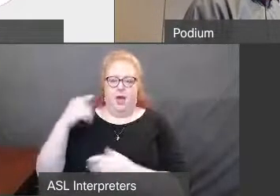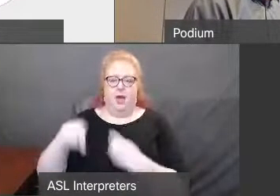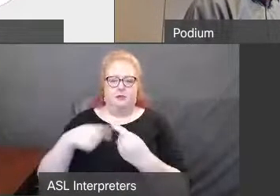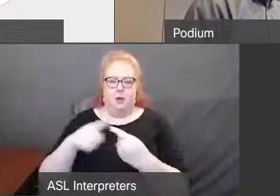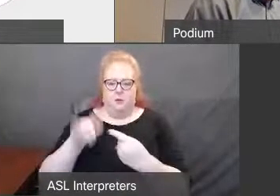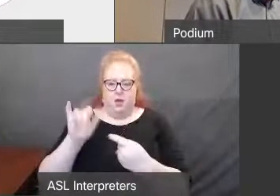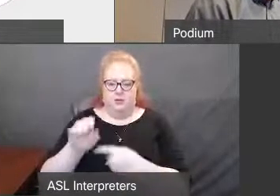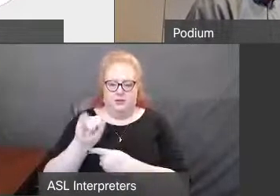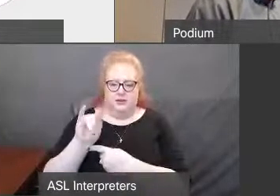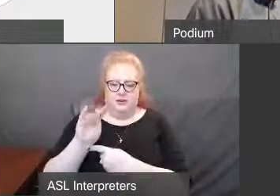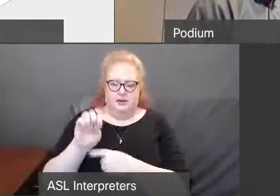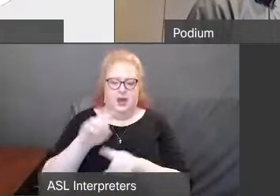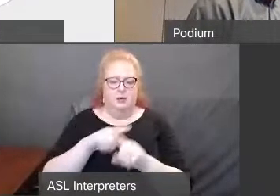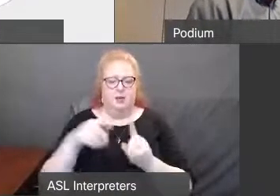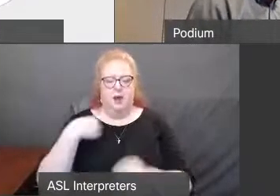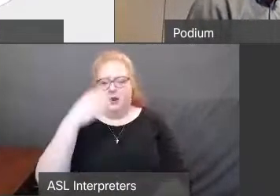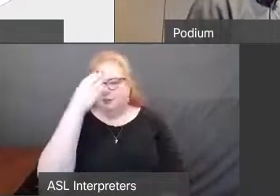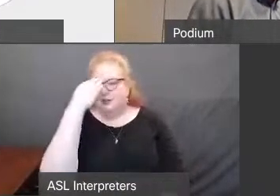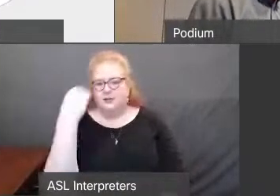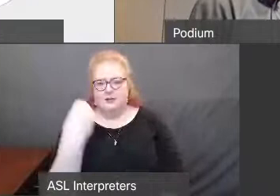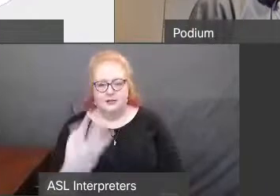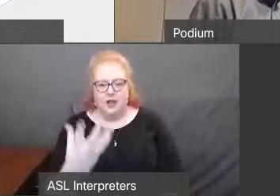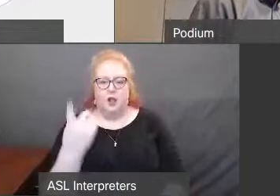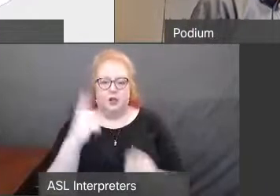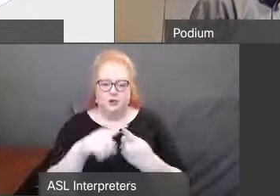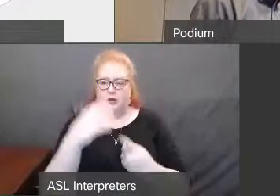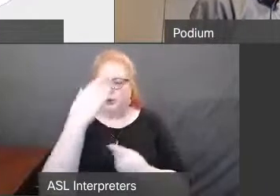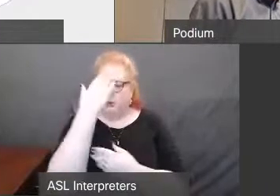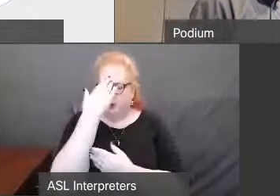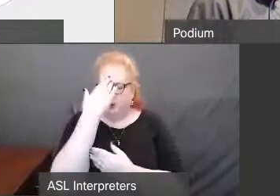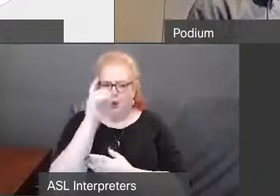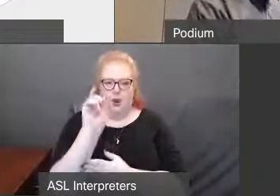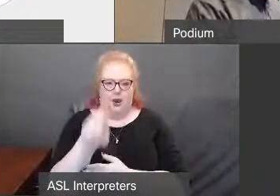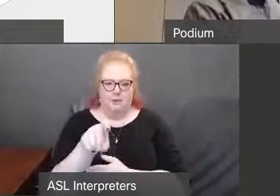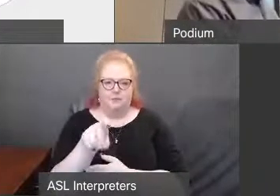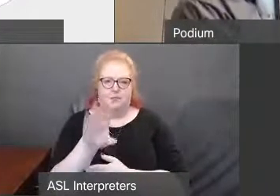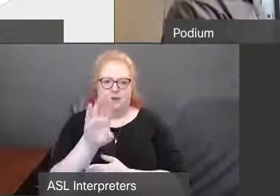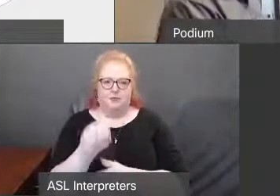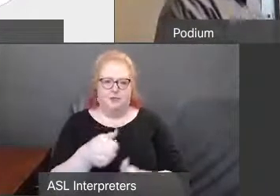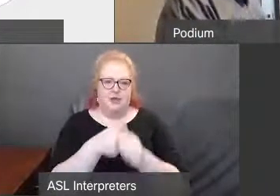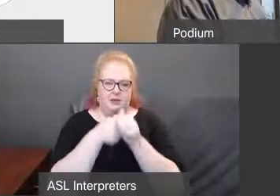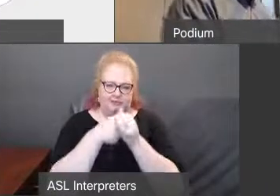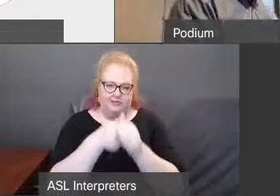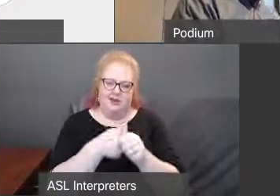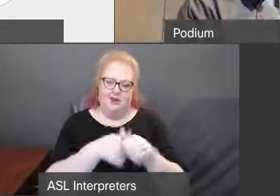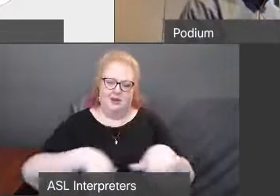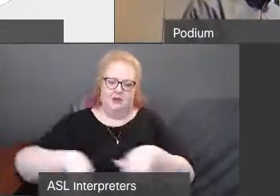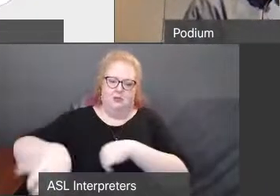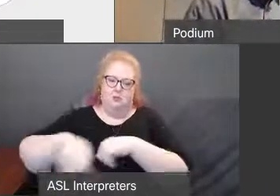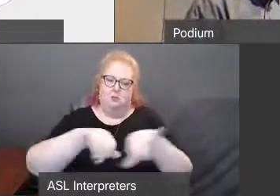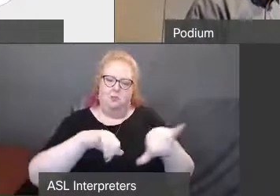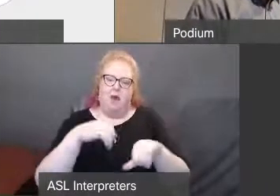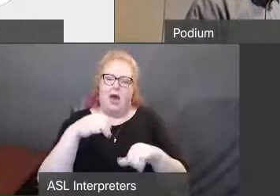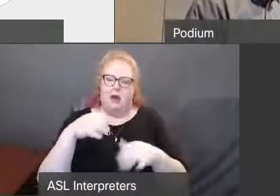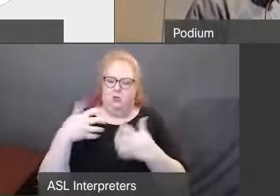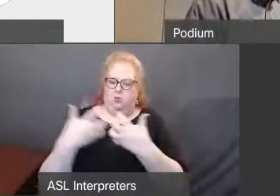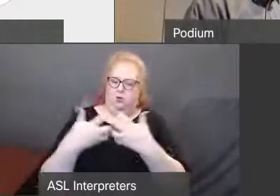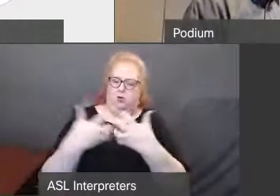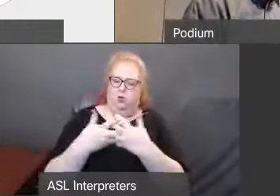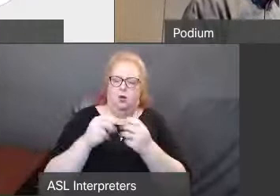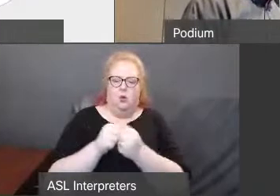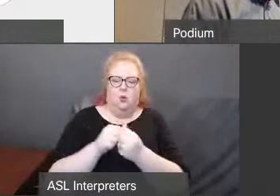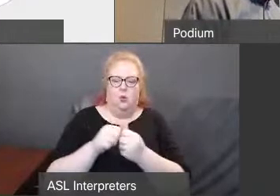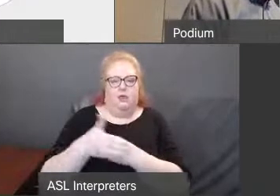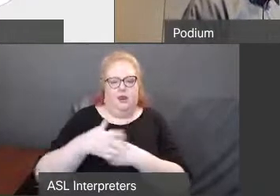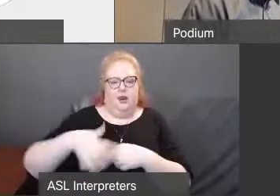with the neighborhood. I live in the neighborhood, but I'm not near where Mr. Hankins is, but I would be